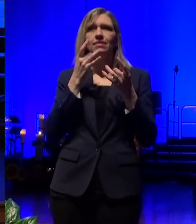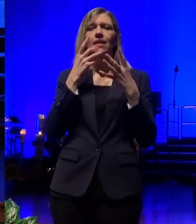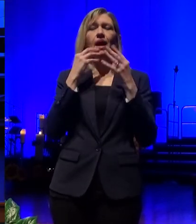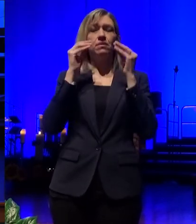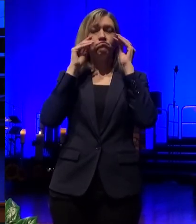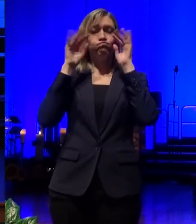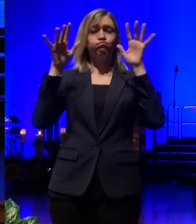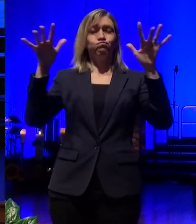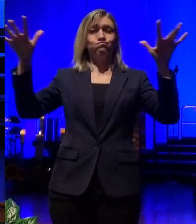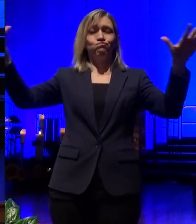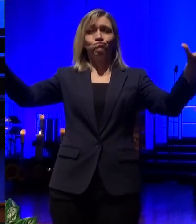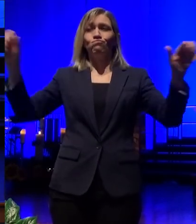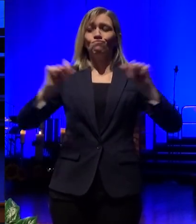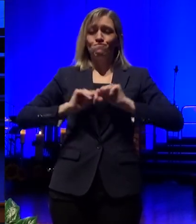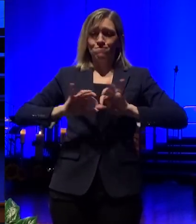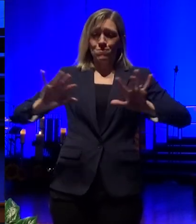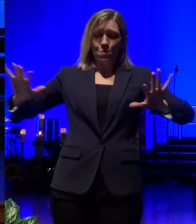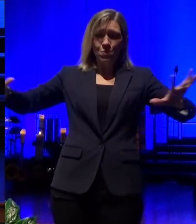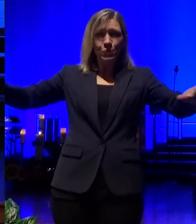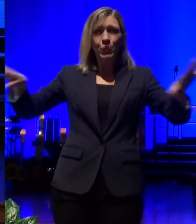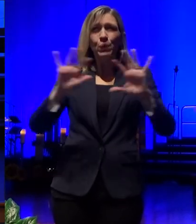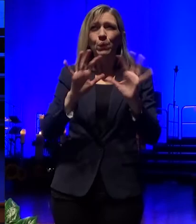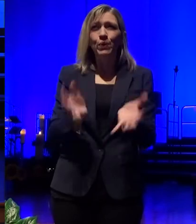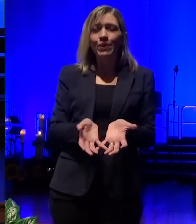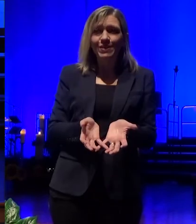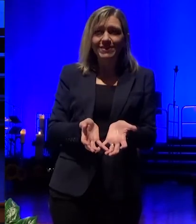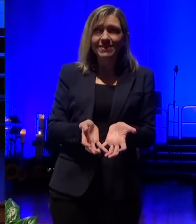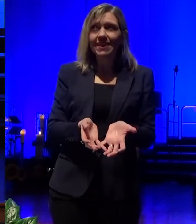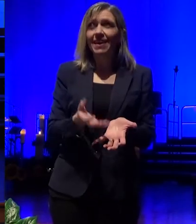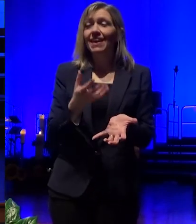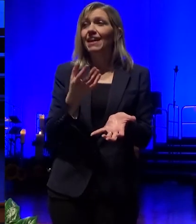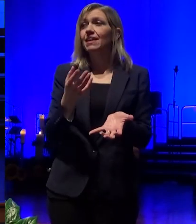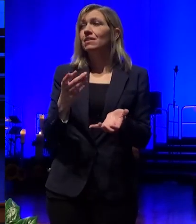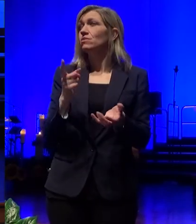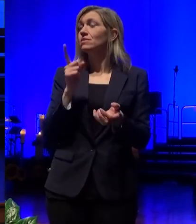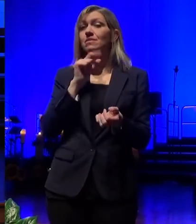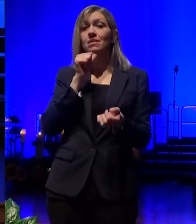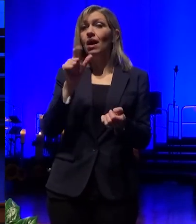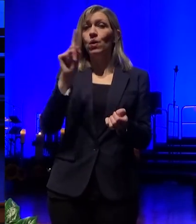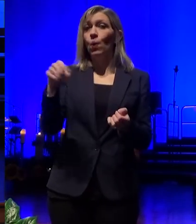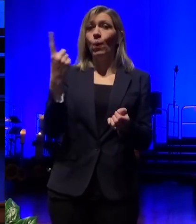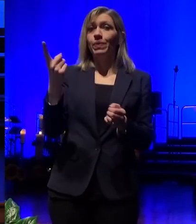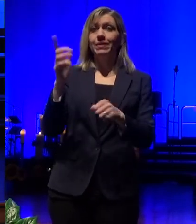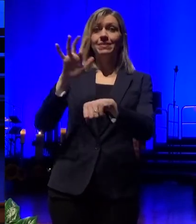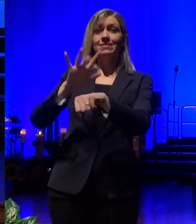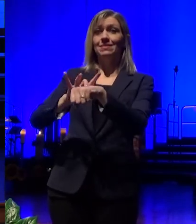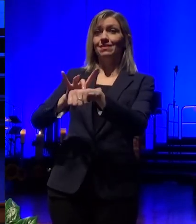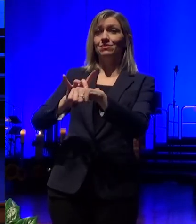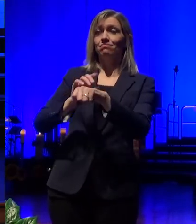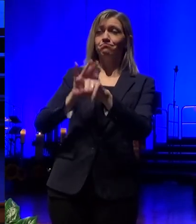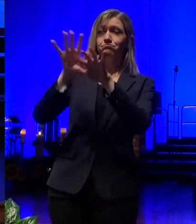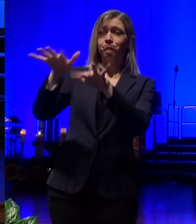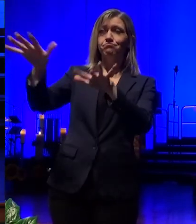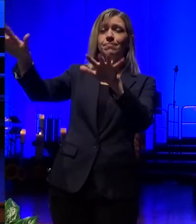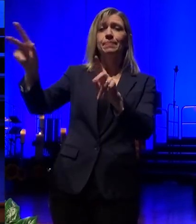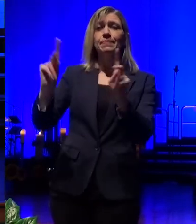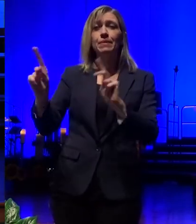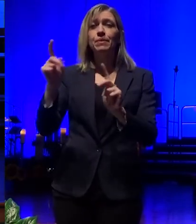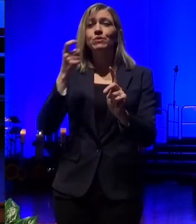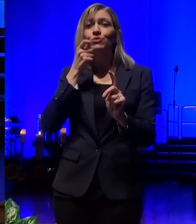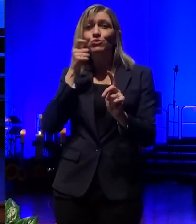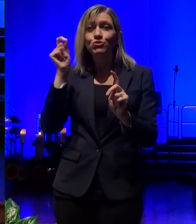through me and going over the whole world. And then it also went not only to the people of Ukraine and of